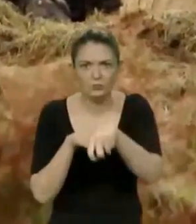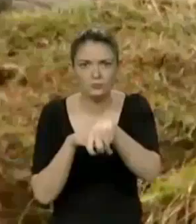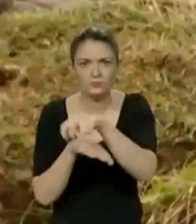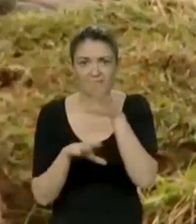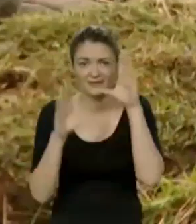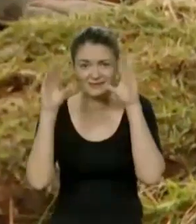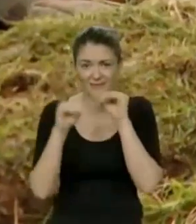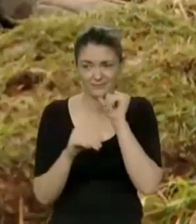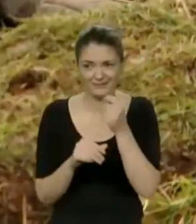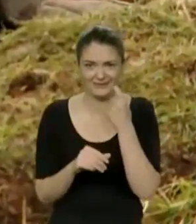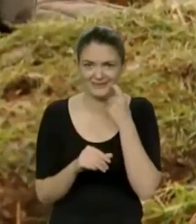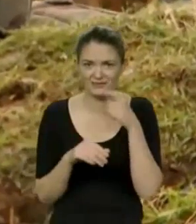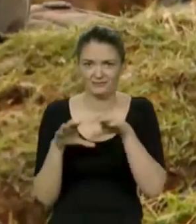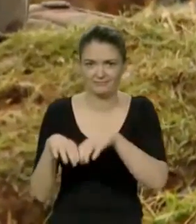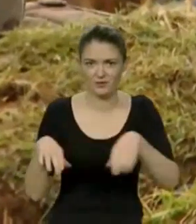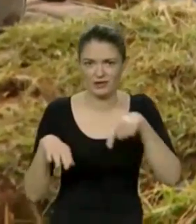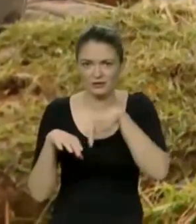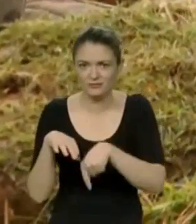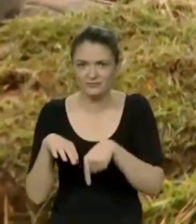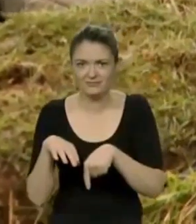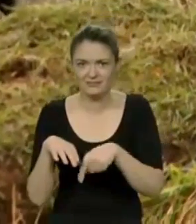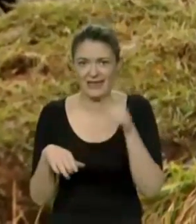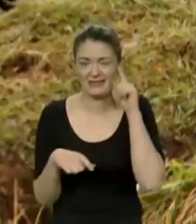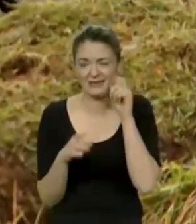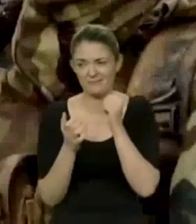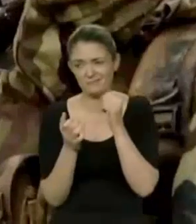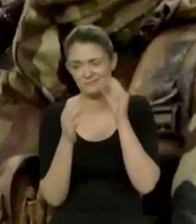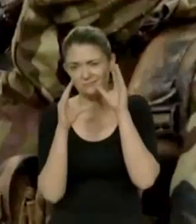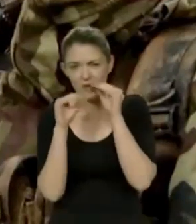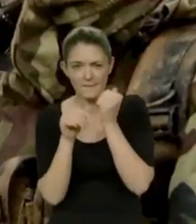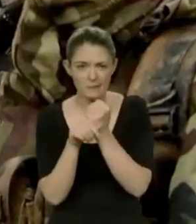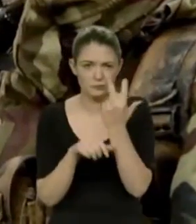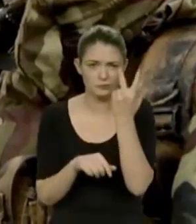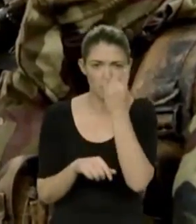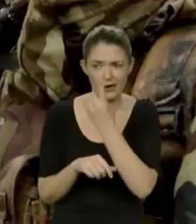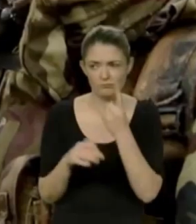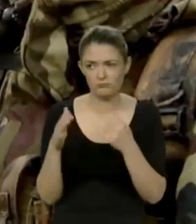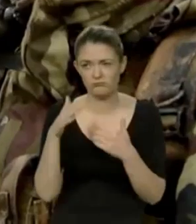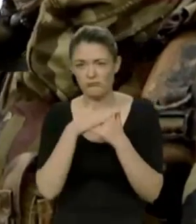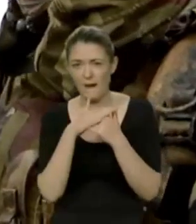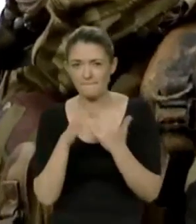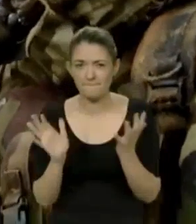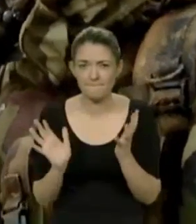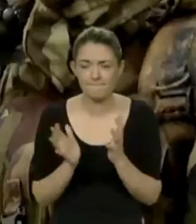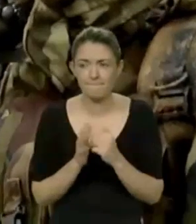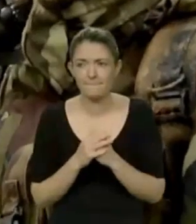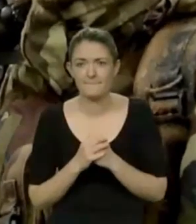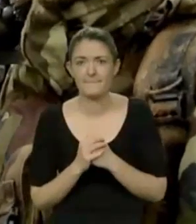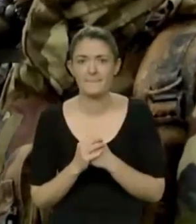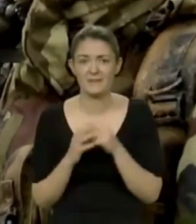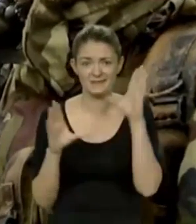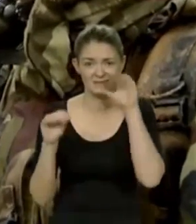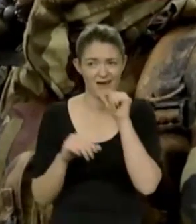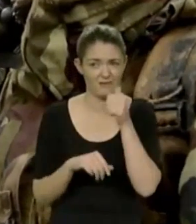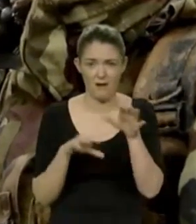trench. Sometimes it doesn't come at all. I think we got about 3 hours sleep, tops. Sleep's